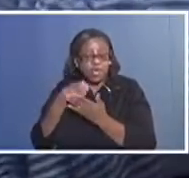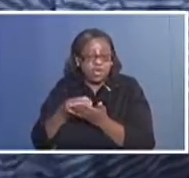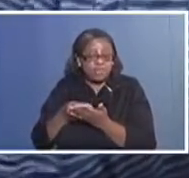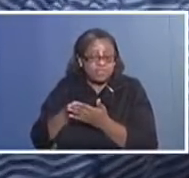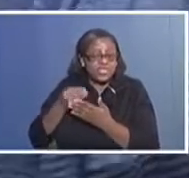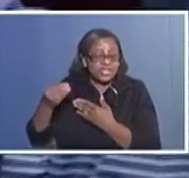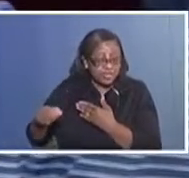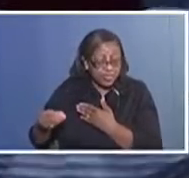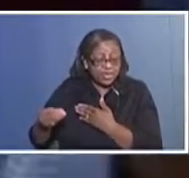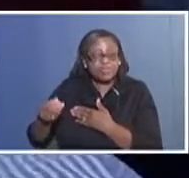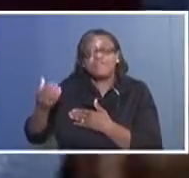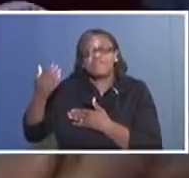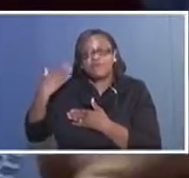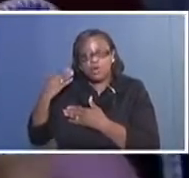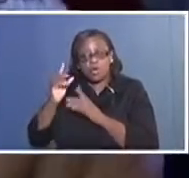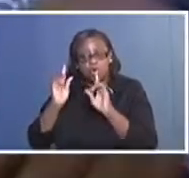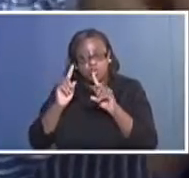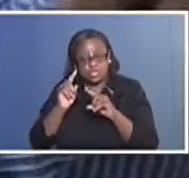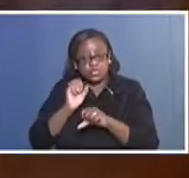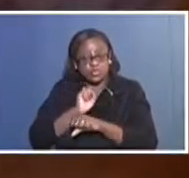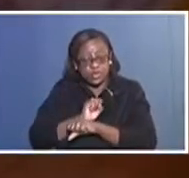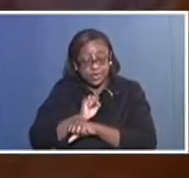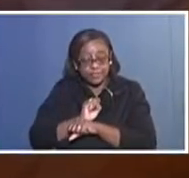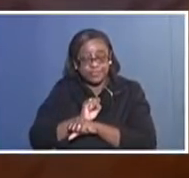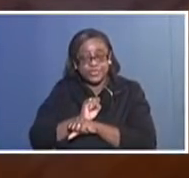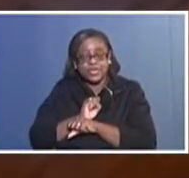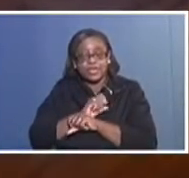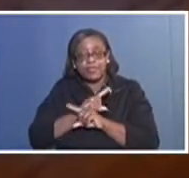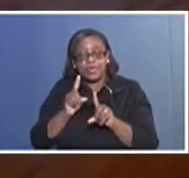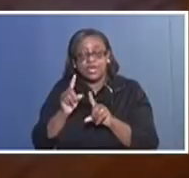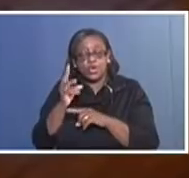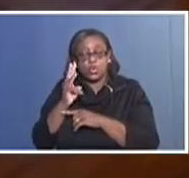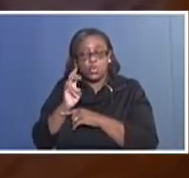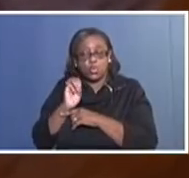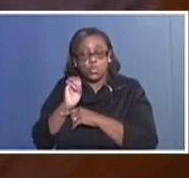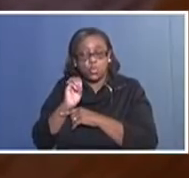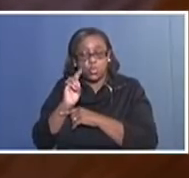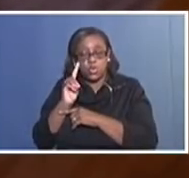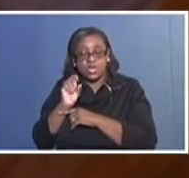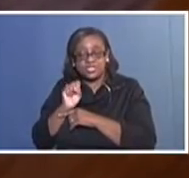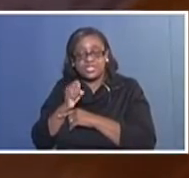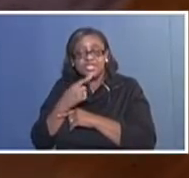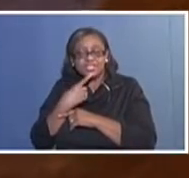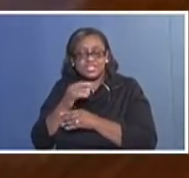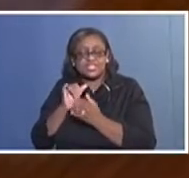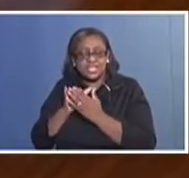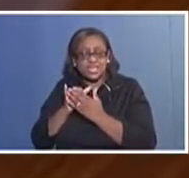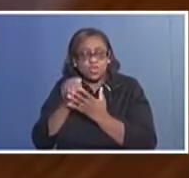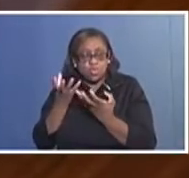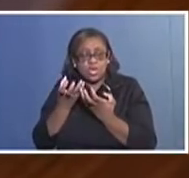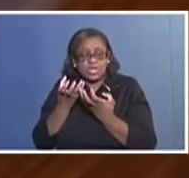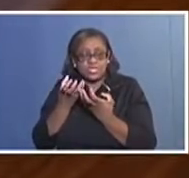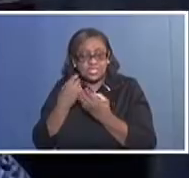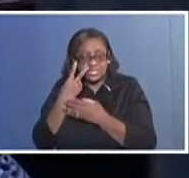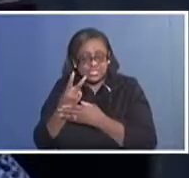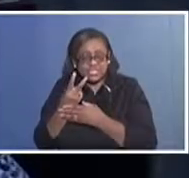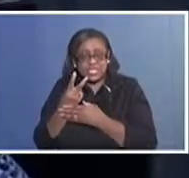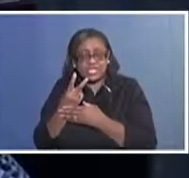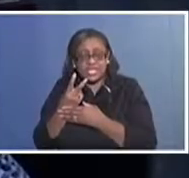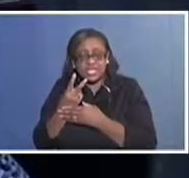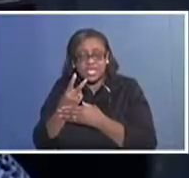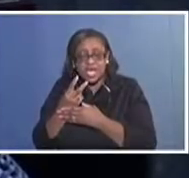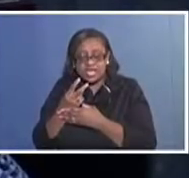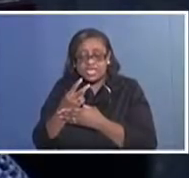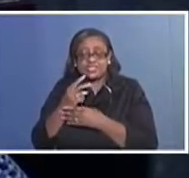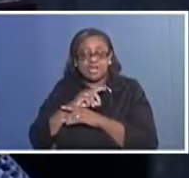prior to them going to work. Like other stakeholders, Woods says he too has an appetite for the resolution of outstanding matters